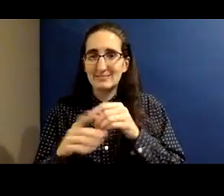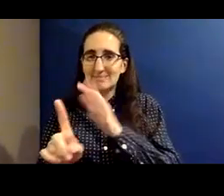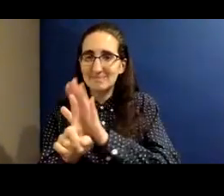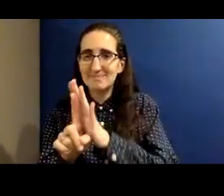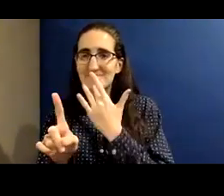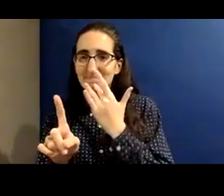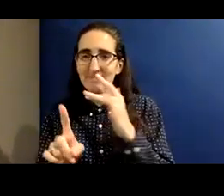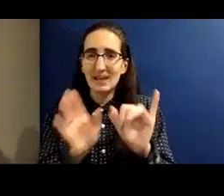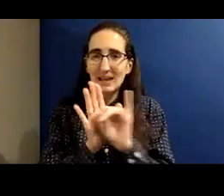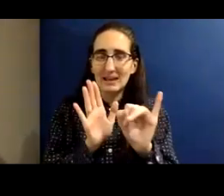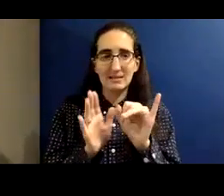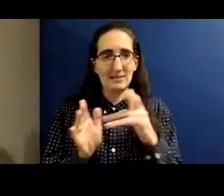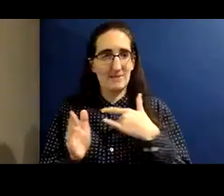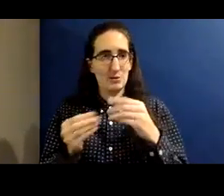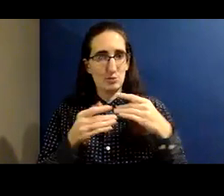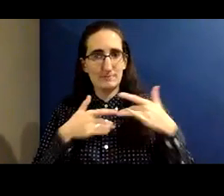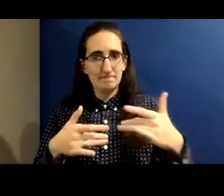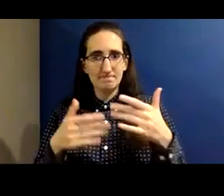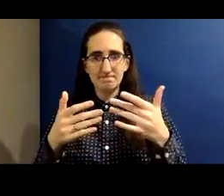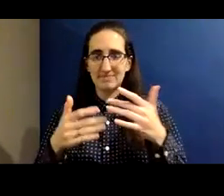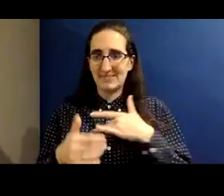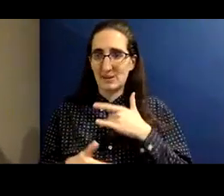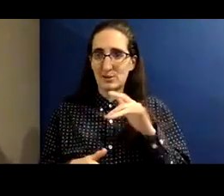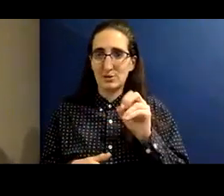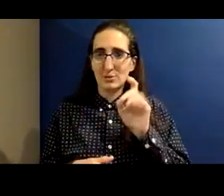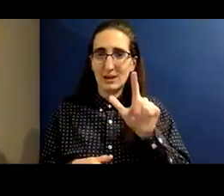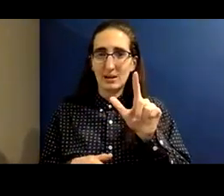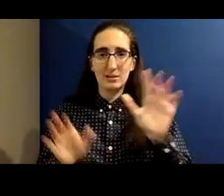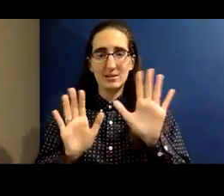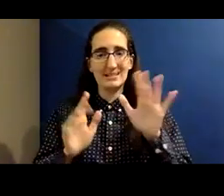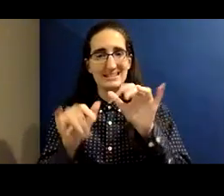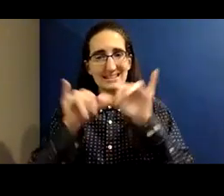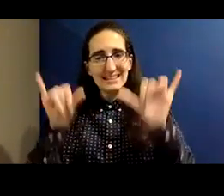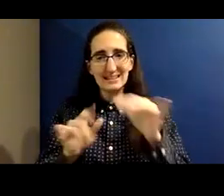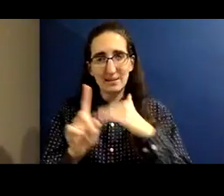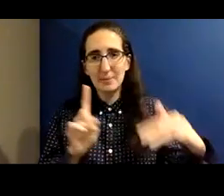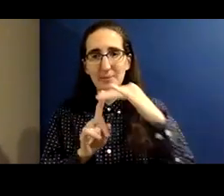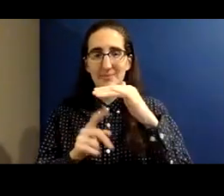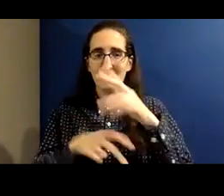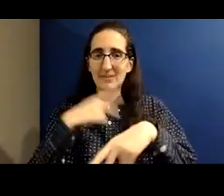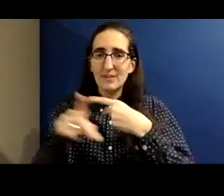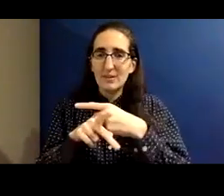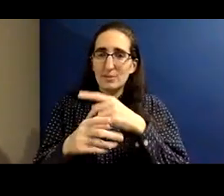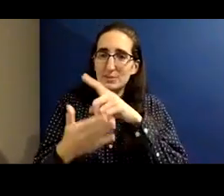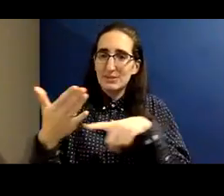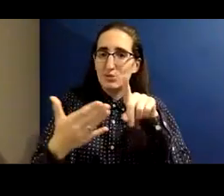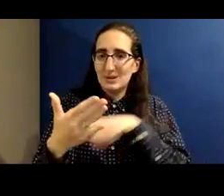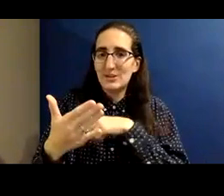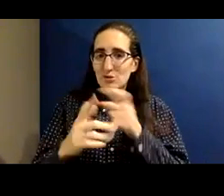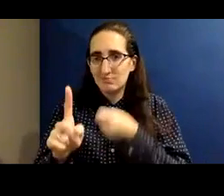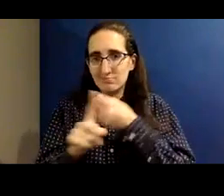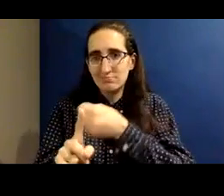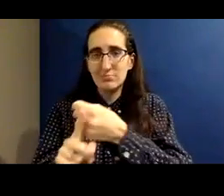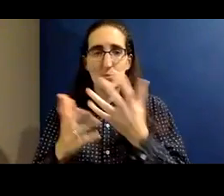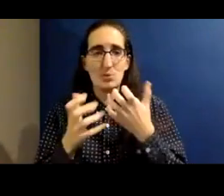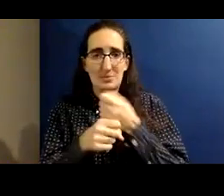someone more likely to feel suicidal. Rather, it's the systems around them, it's forms of discrimination. So we want to be